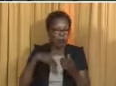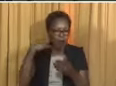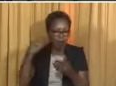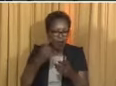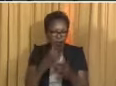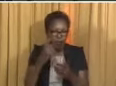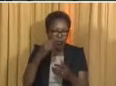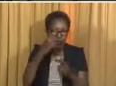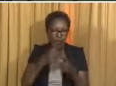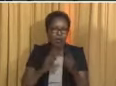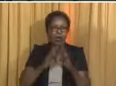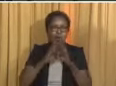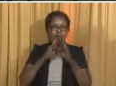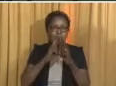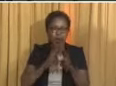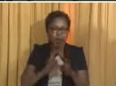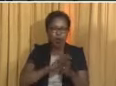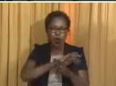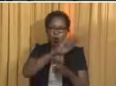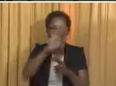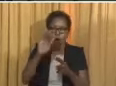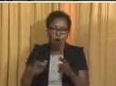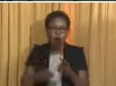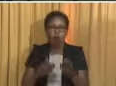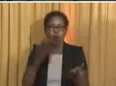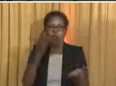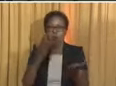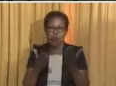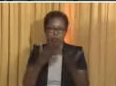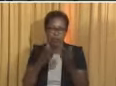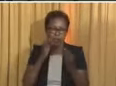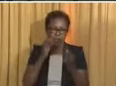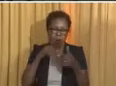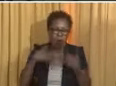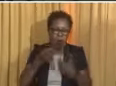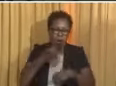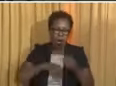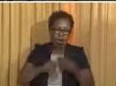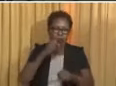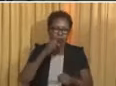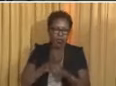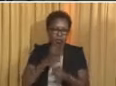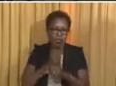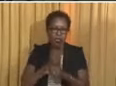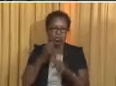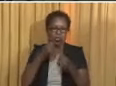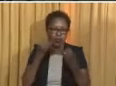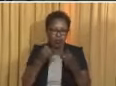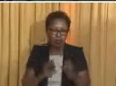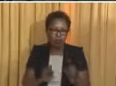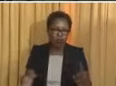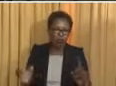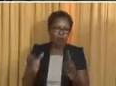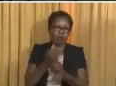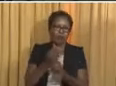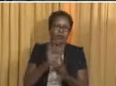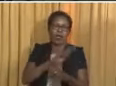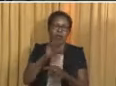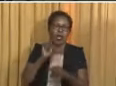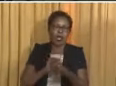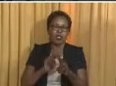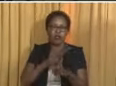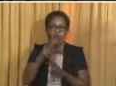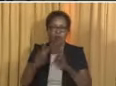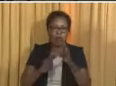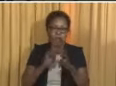to the nation on all measures taken and progress achieved in the realization of the national values referred to in Article